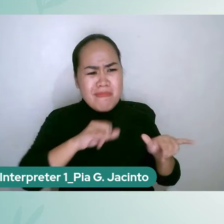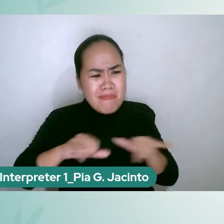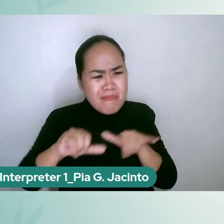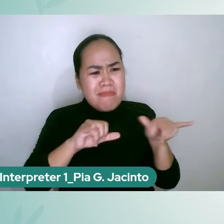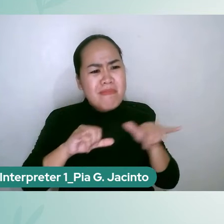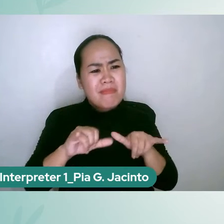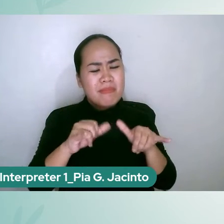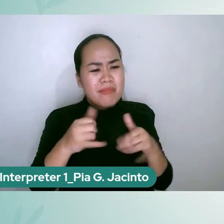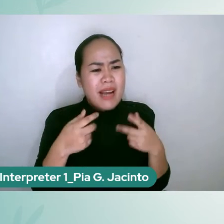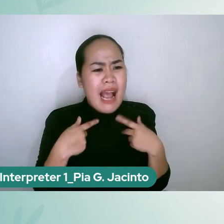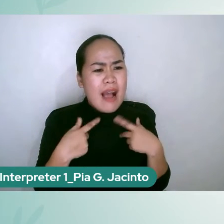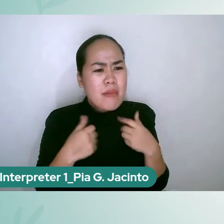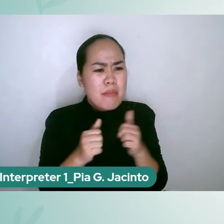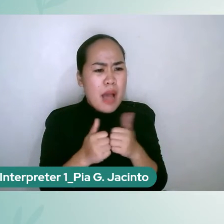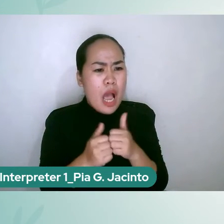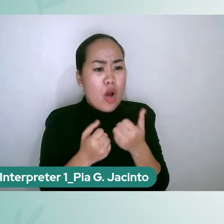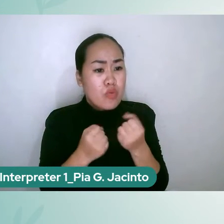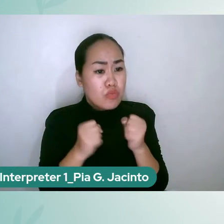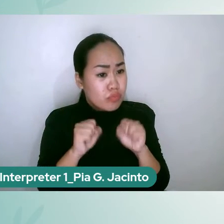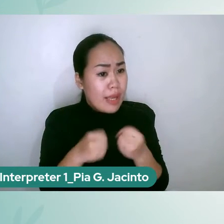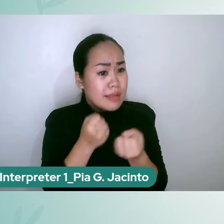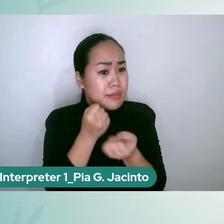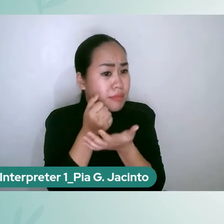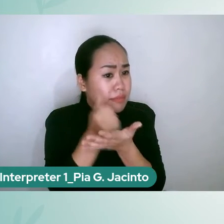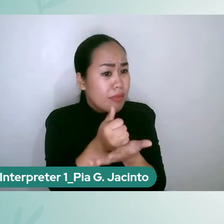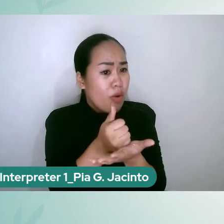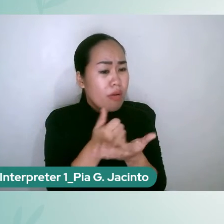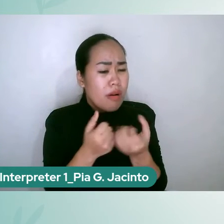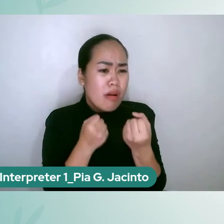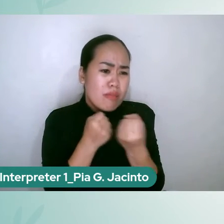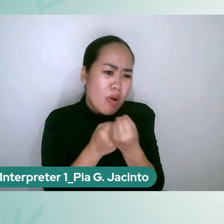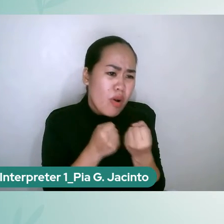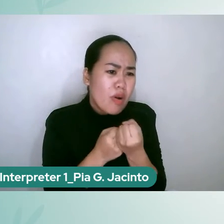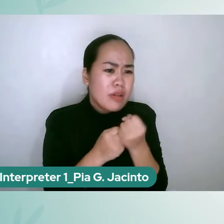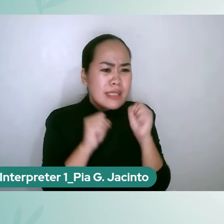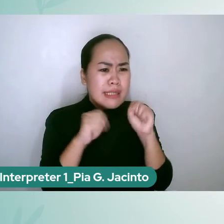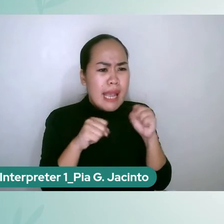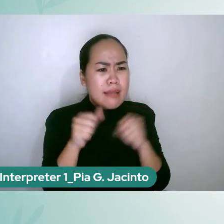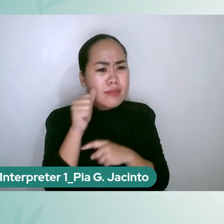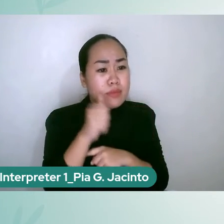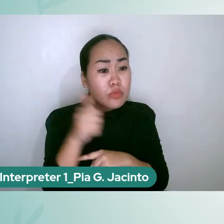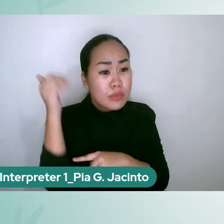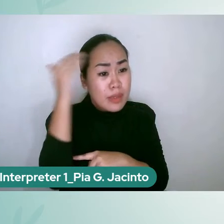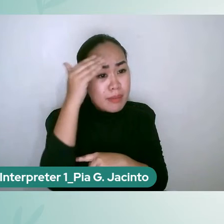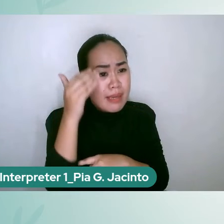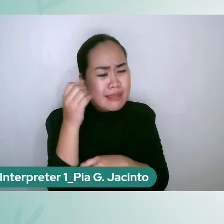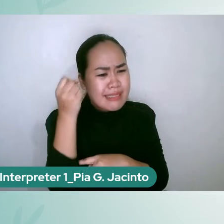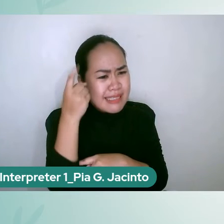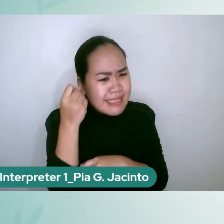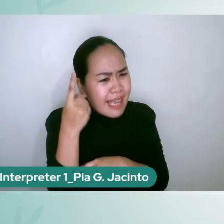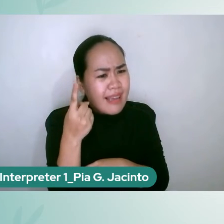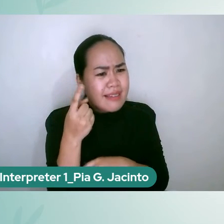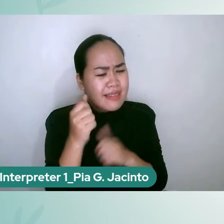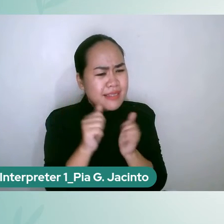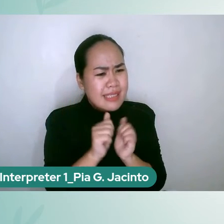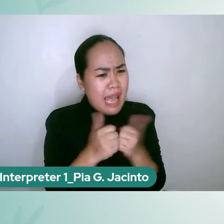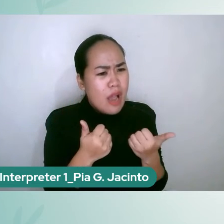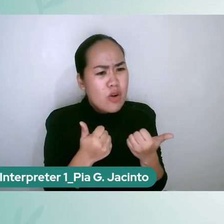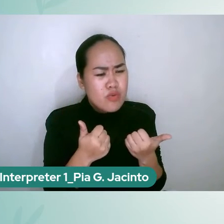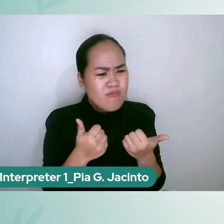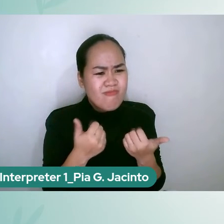able to help, we as providers, we ought to be able to help women understand and